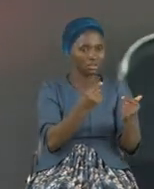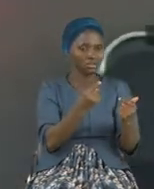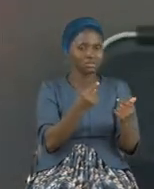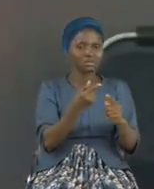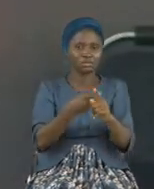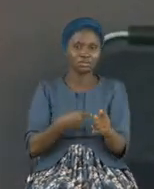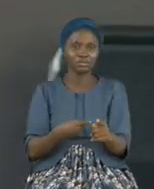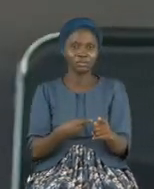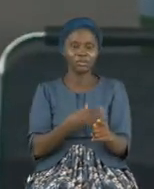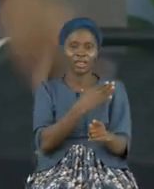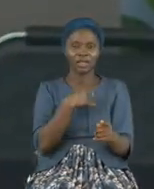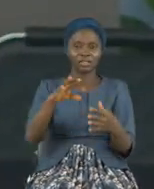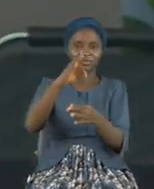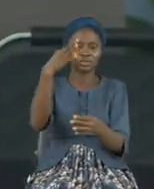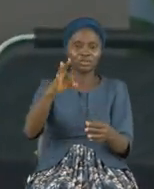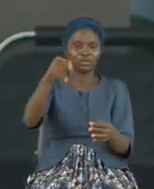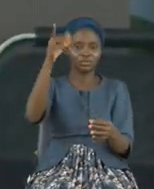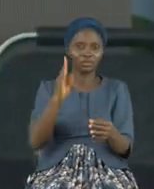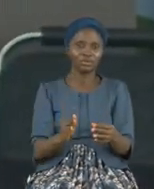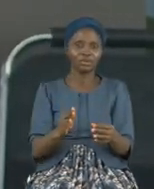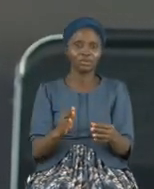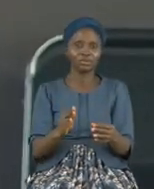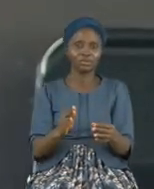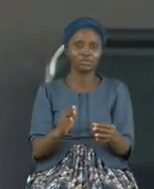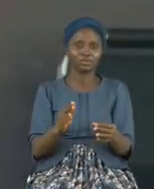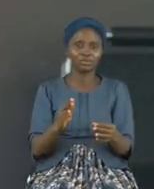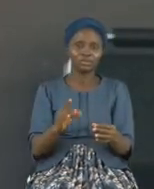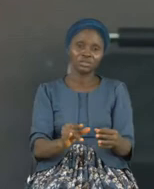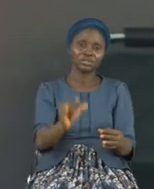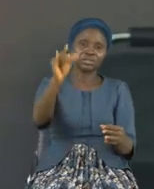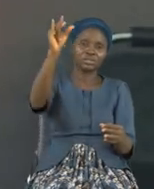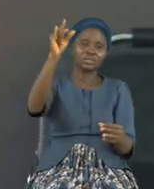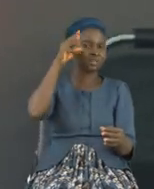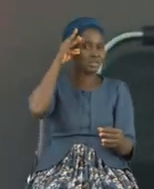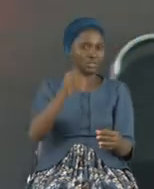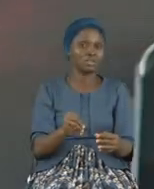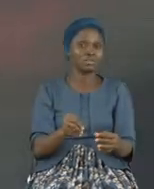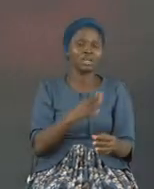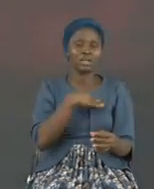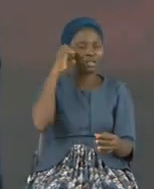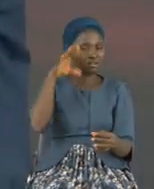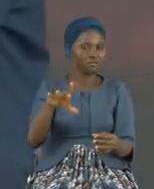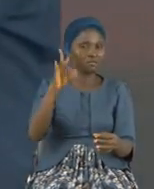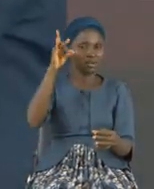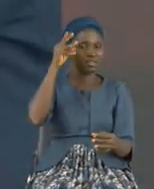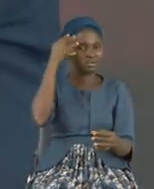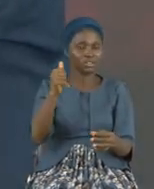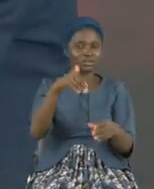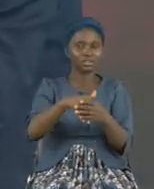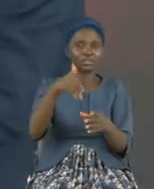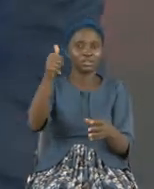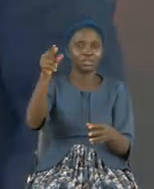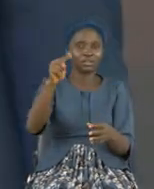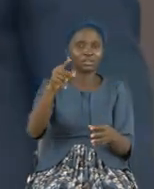was found in Azotus. That's a ministry transcending. It went beyond what